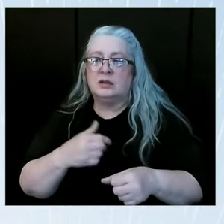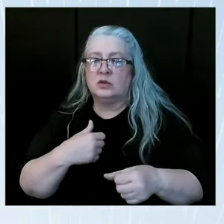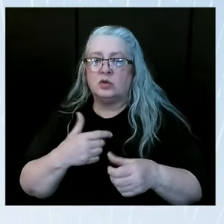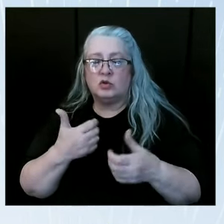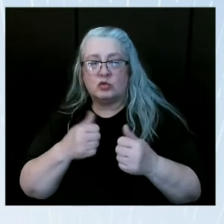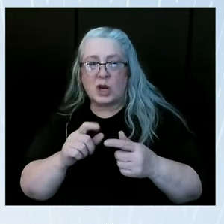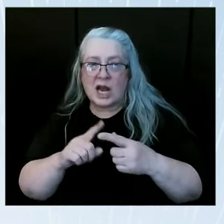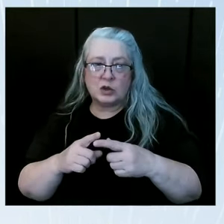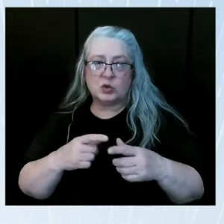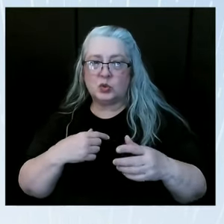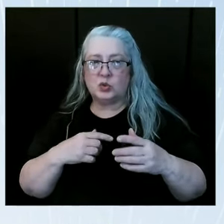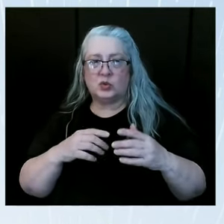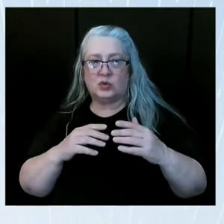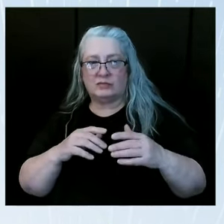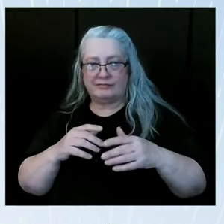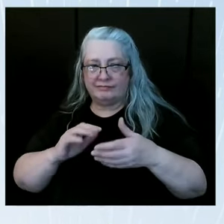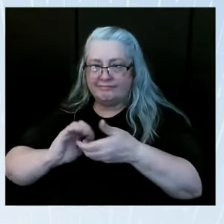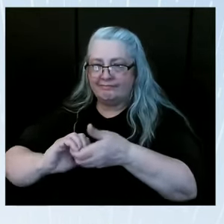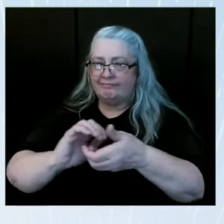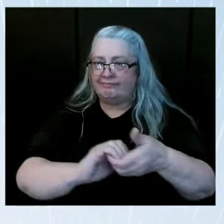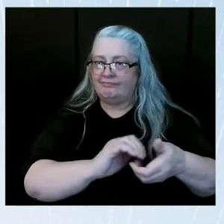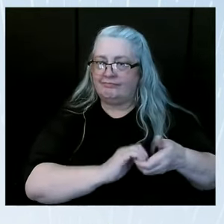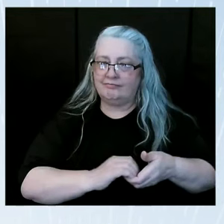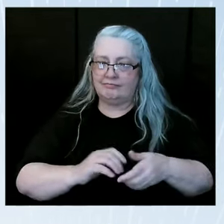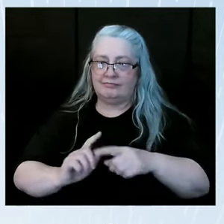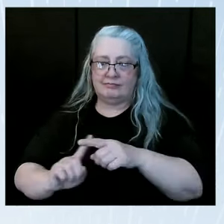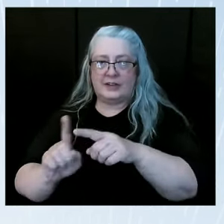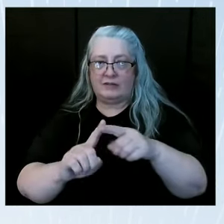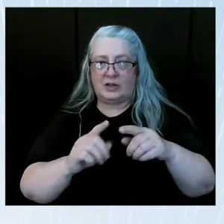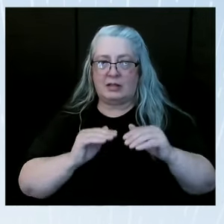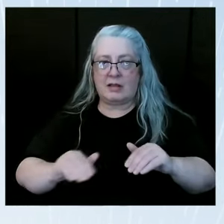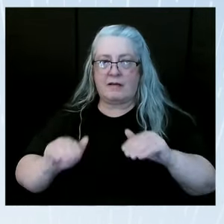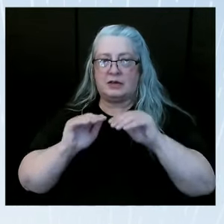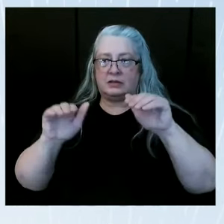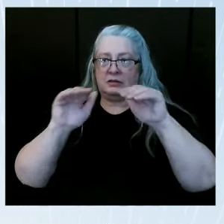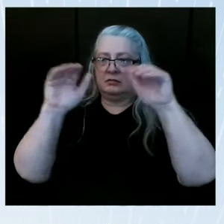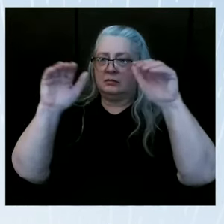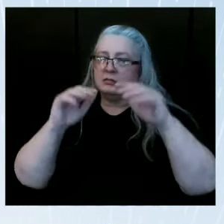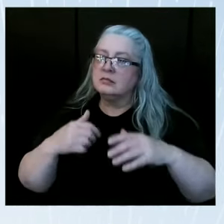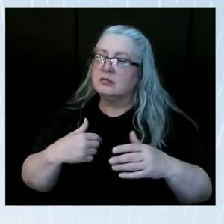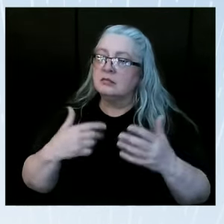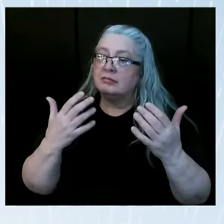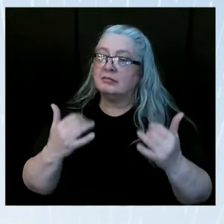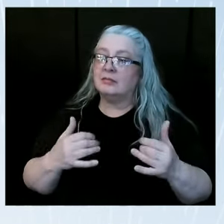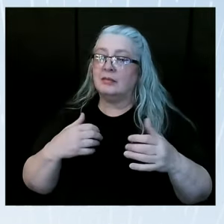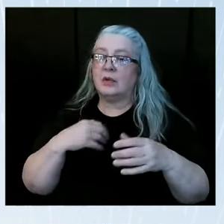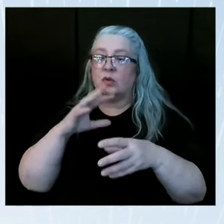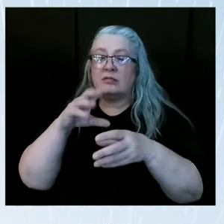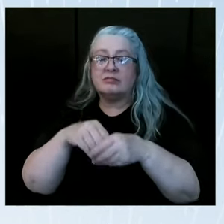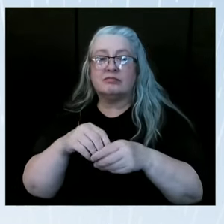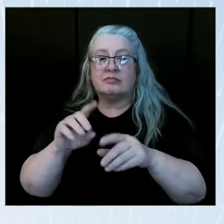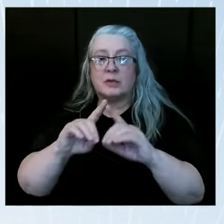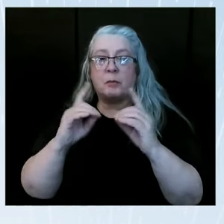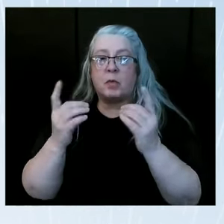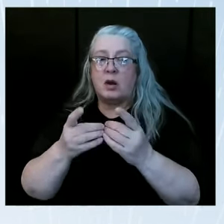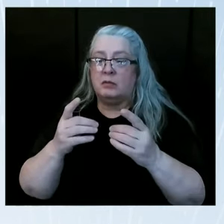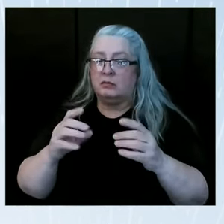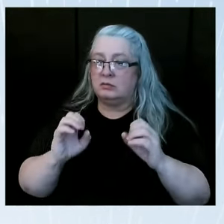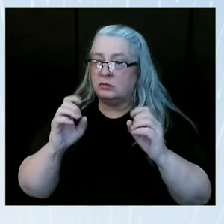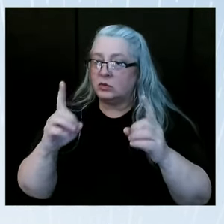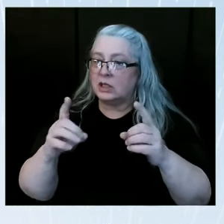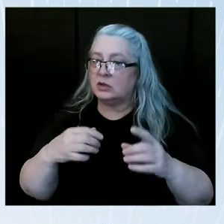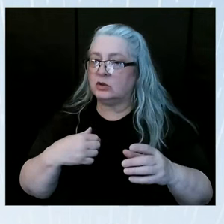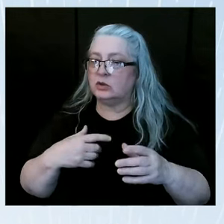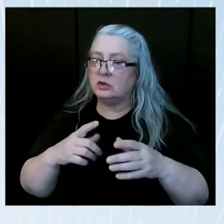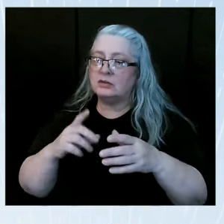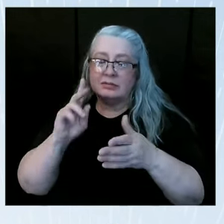the Department of Education and with our Office of Elementary and Secondary Education, we have a specific Office of Safe and Supportive Schools